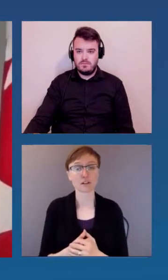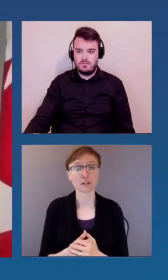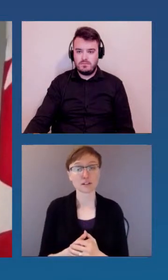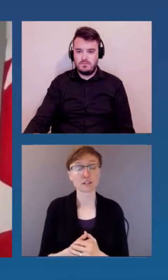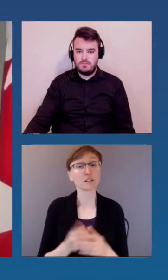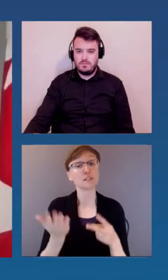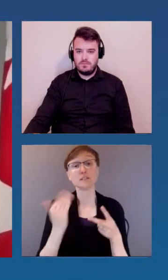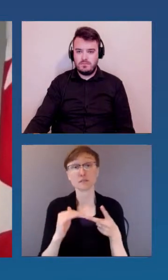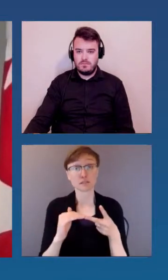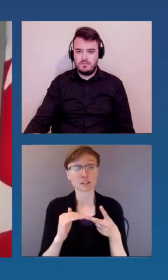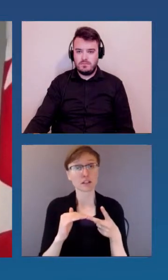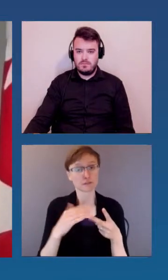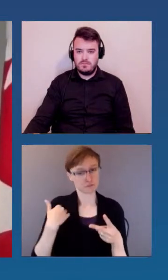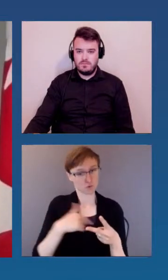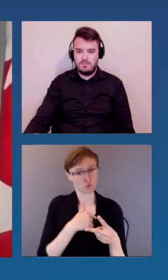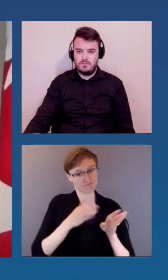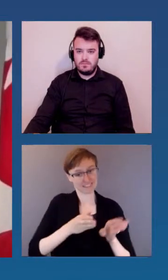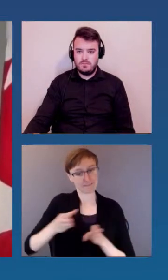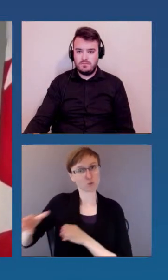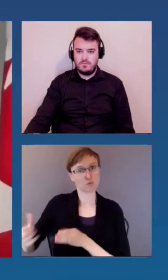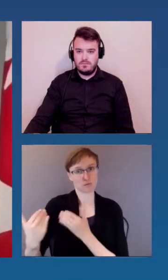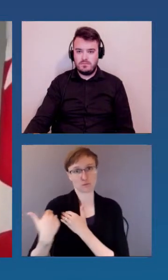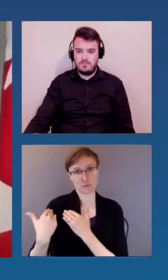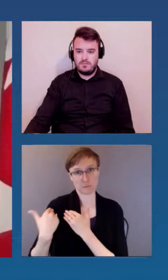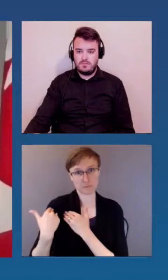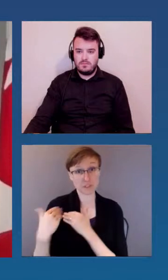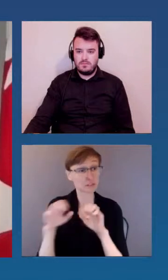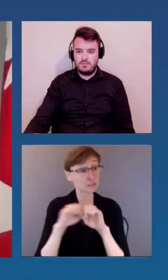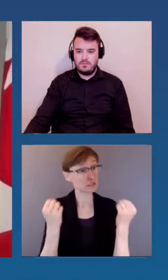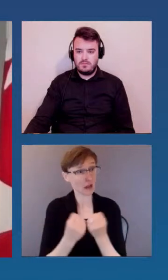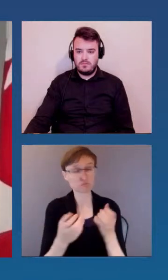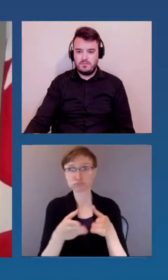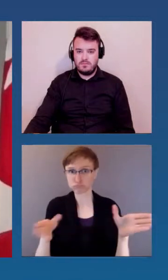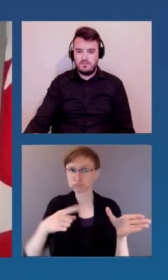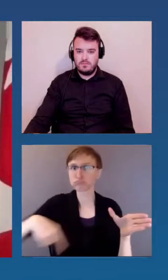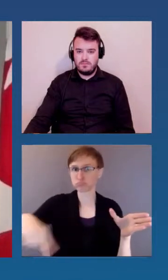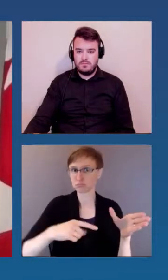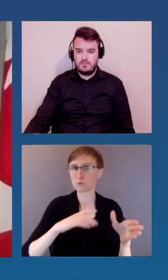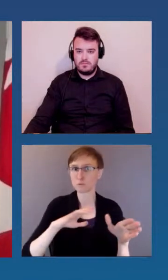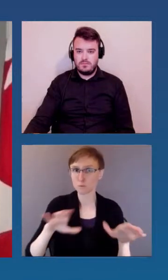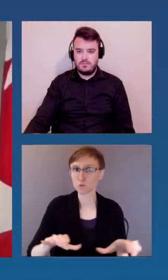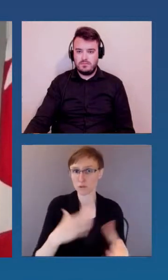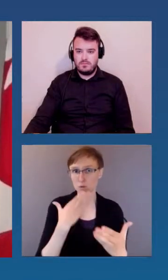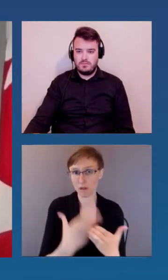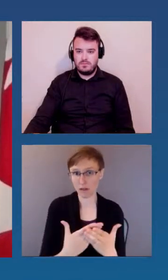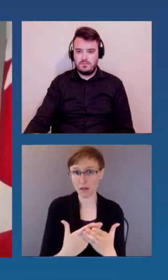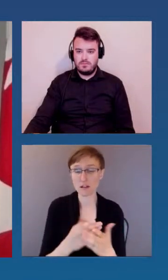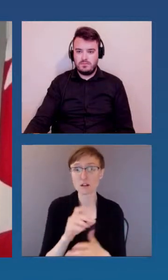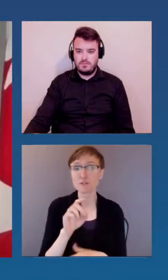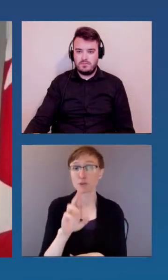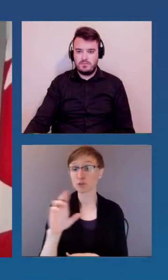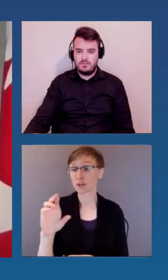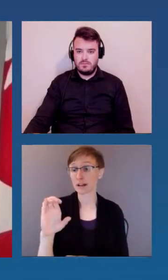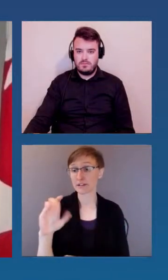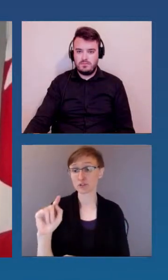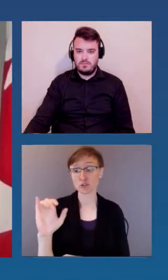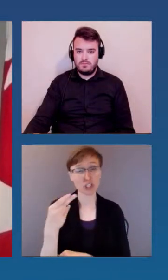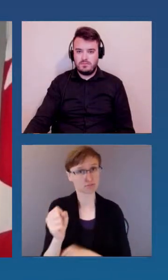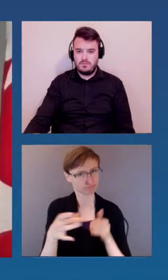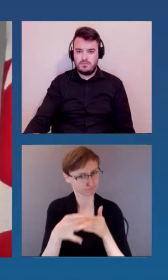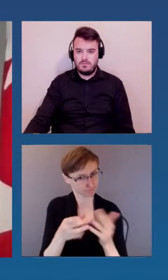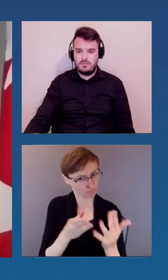I don't call it tattletaling. I think we all have a responsibility, first and foremost, to, as we've heeded Dr. Etches' advice, not to